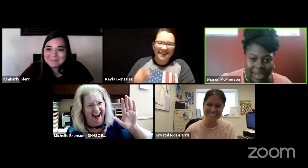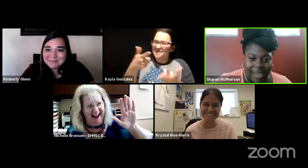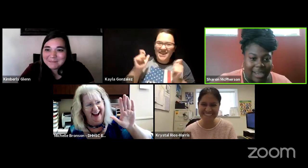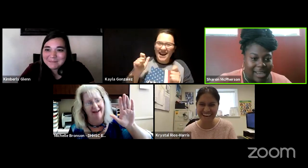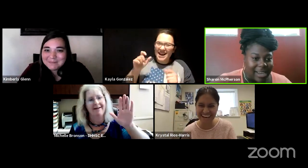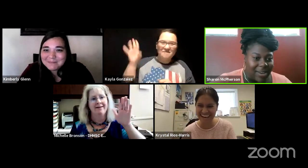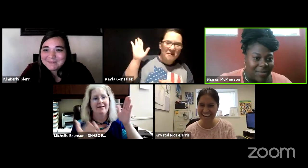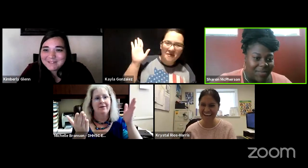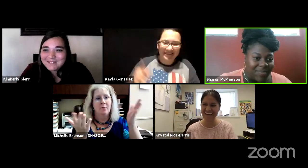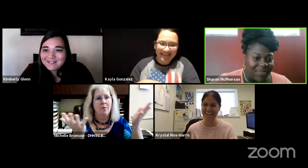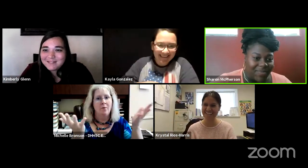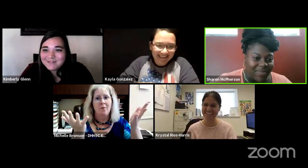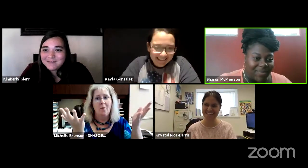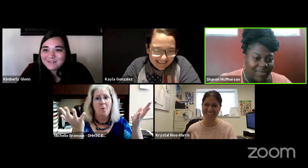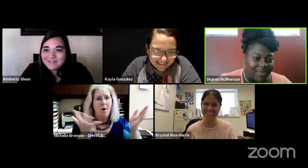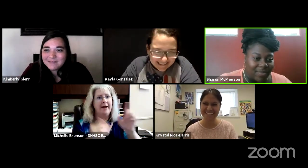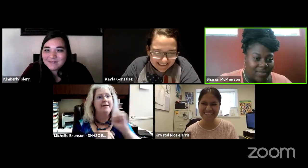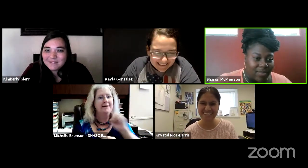raised.